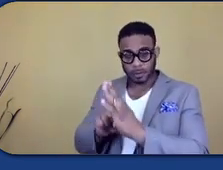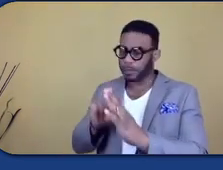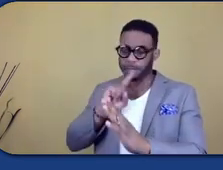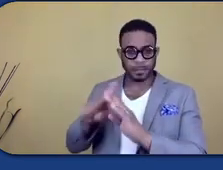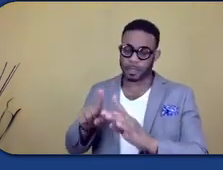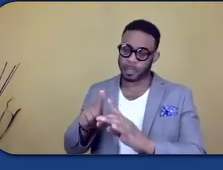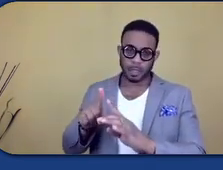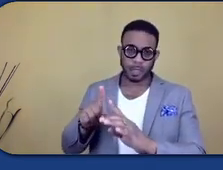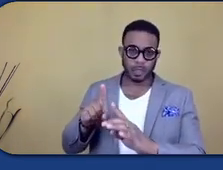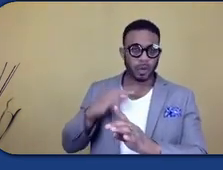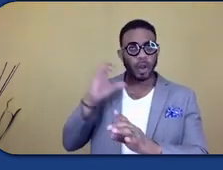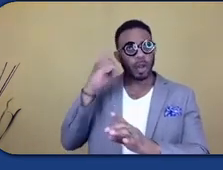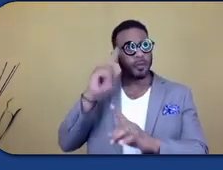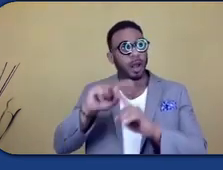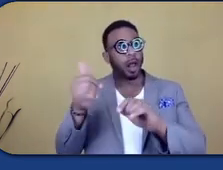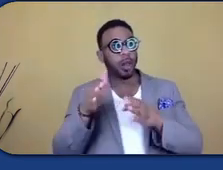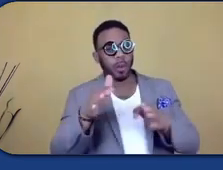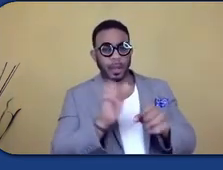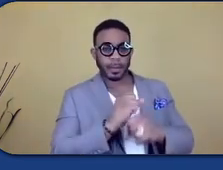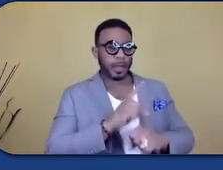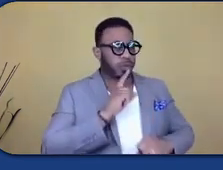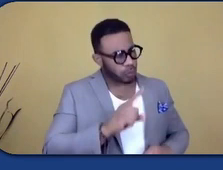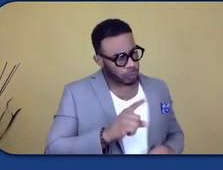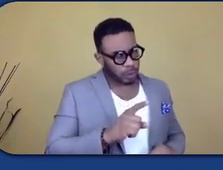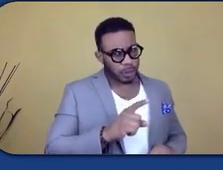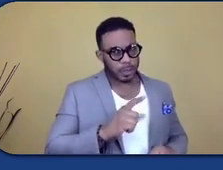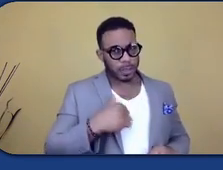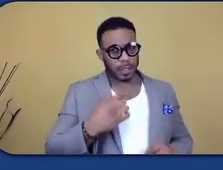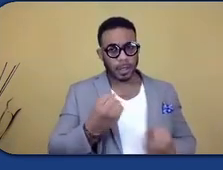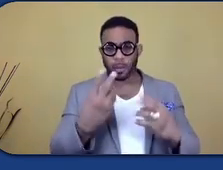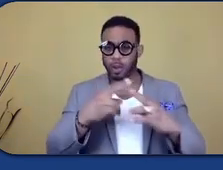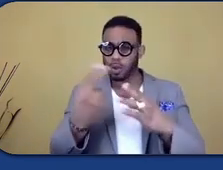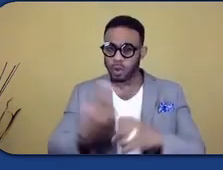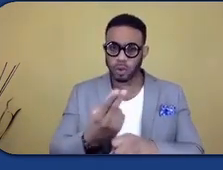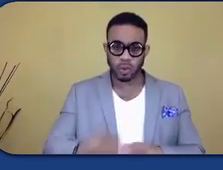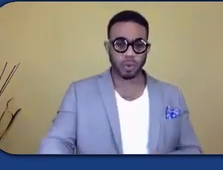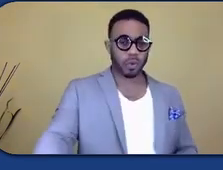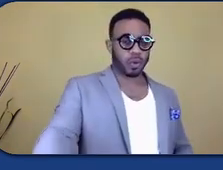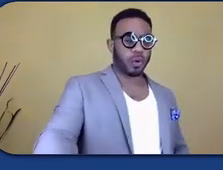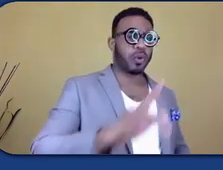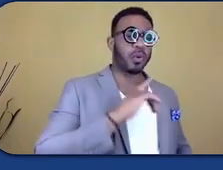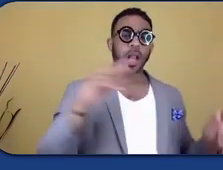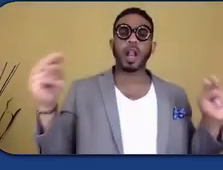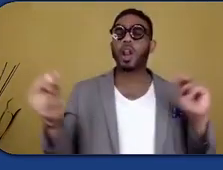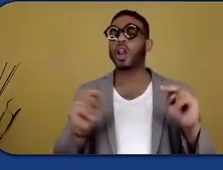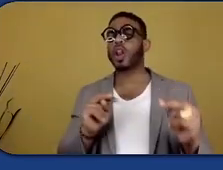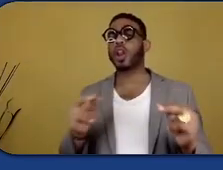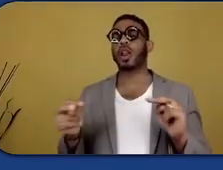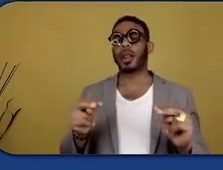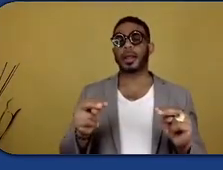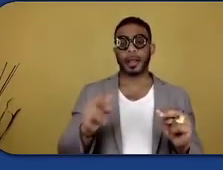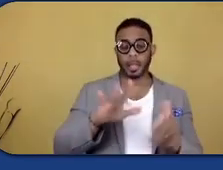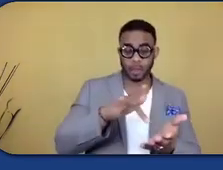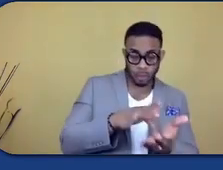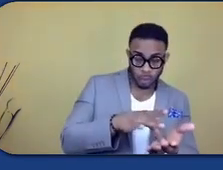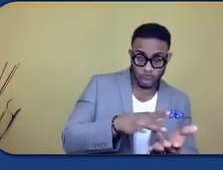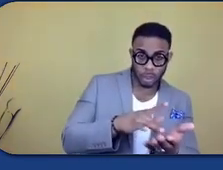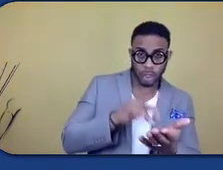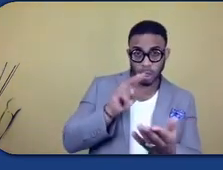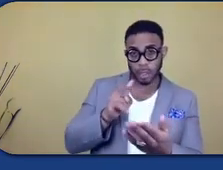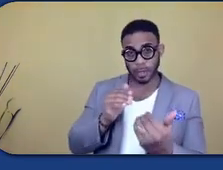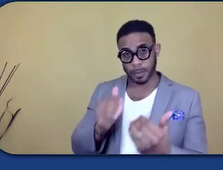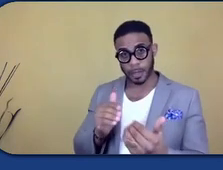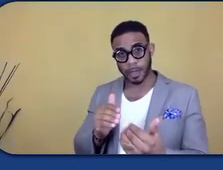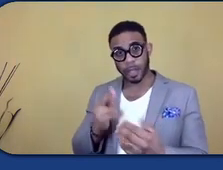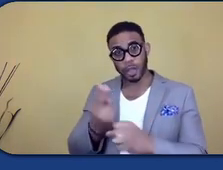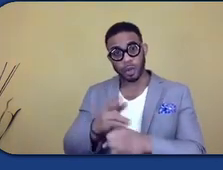steel that maybe is imported, but we are still looking for ways to make sure that the materials we use are really locally